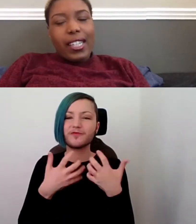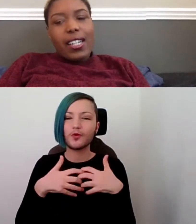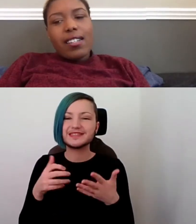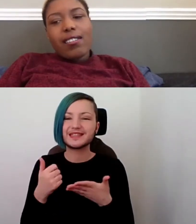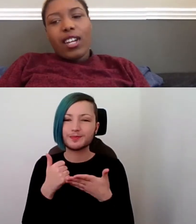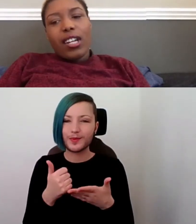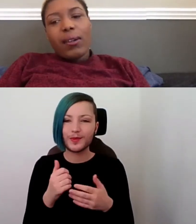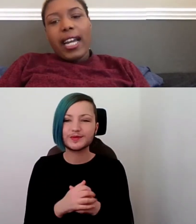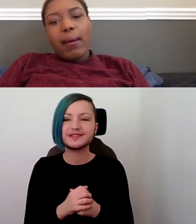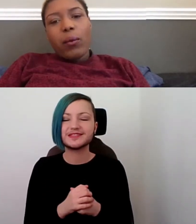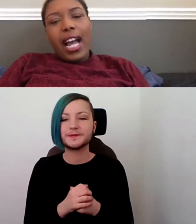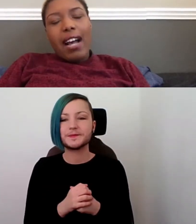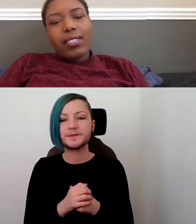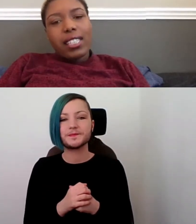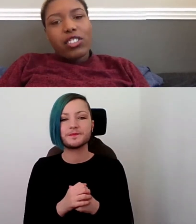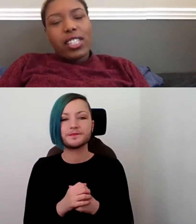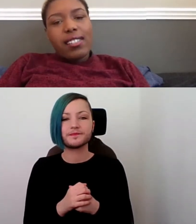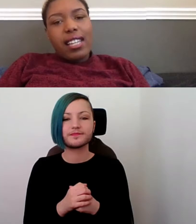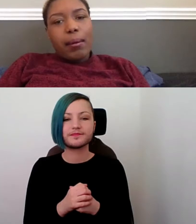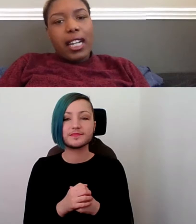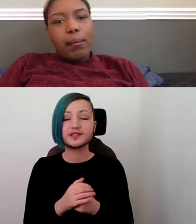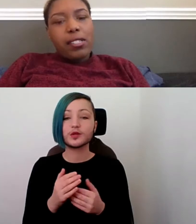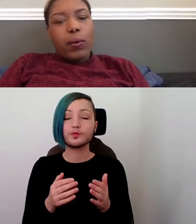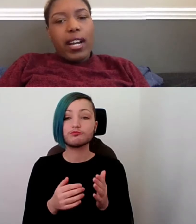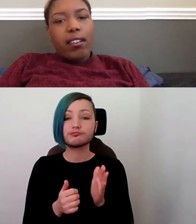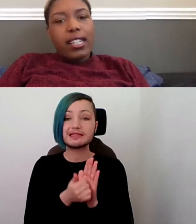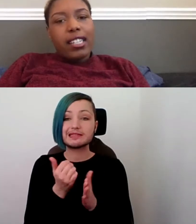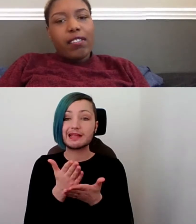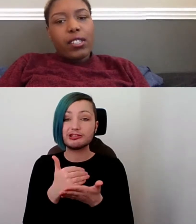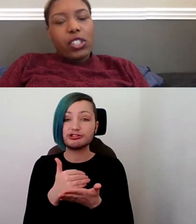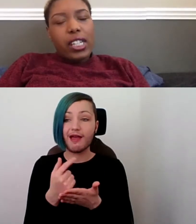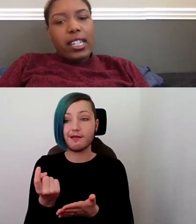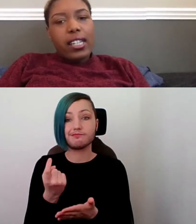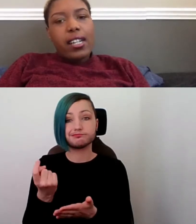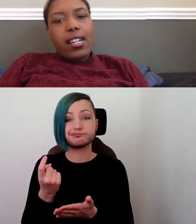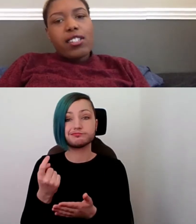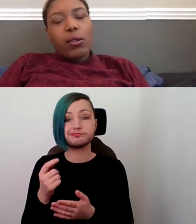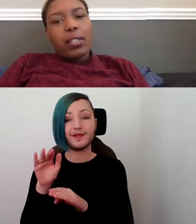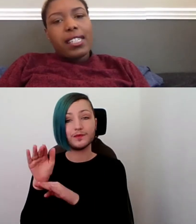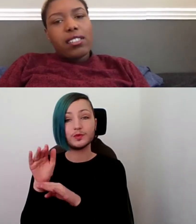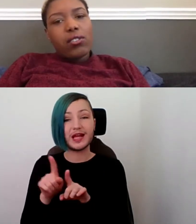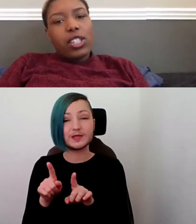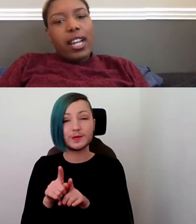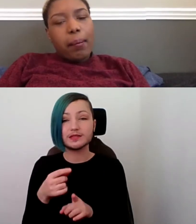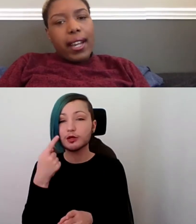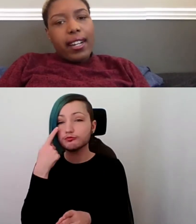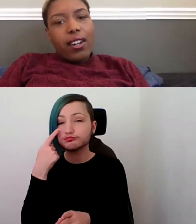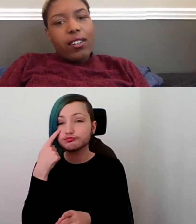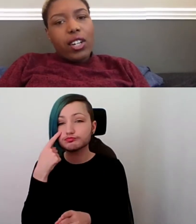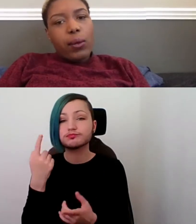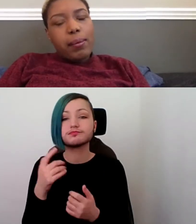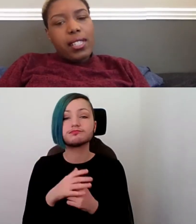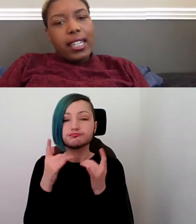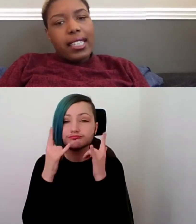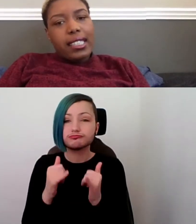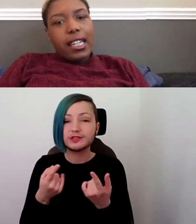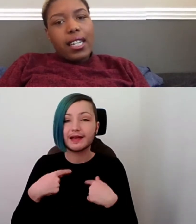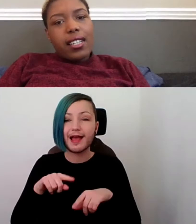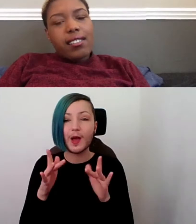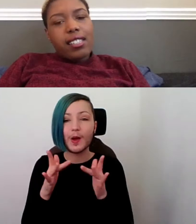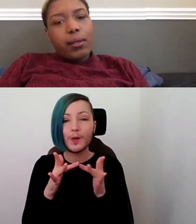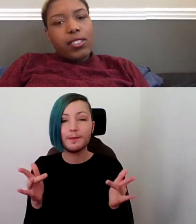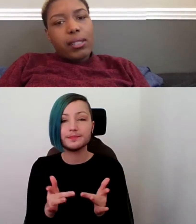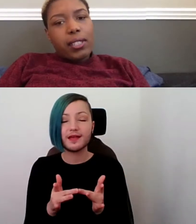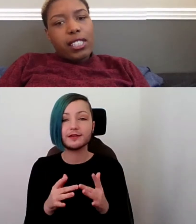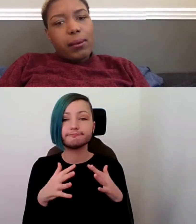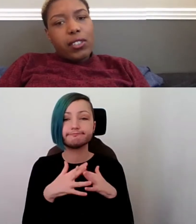support. So we have Skillshares coming up as well in the future. So please do check back on our website.